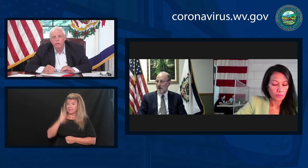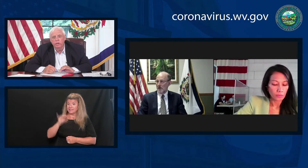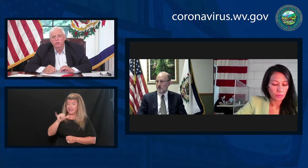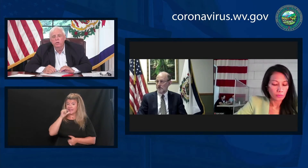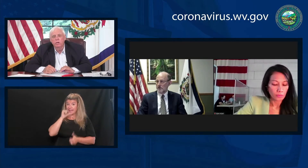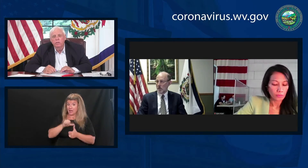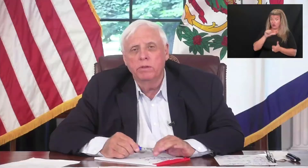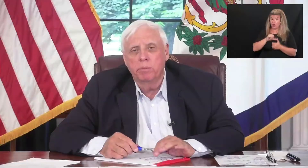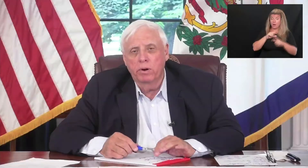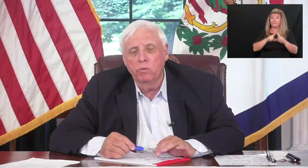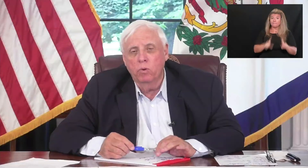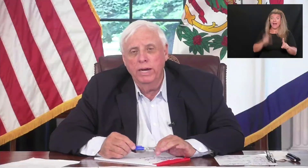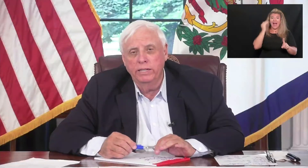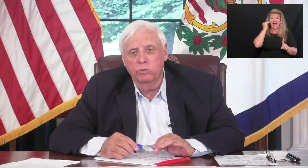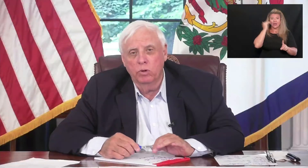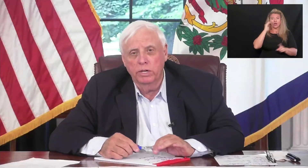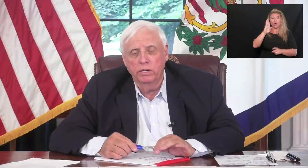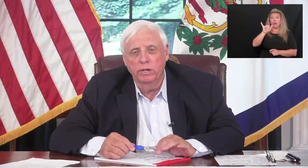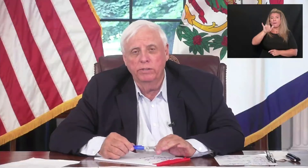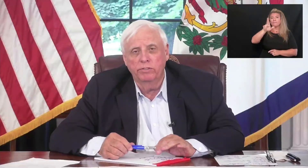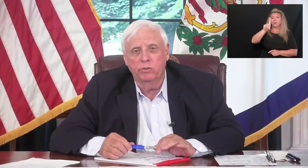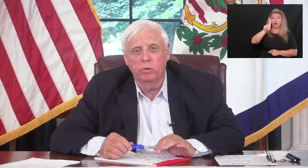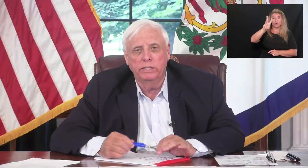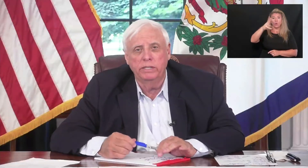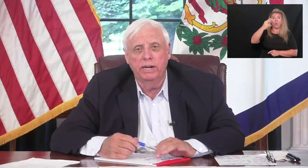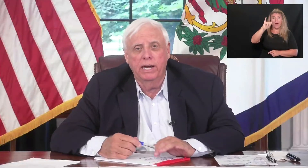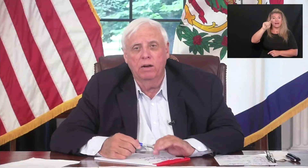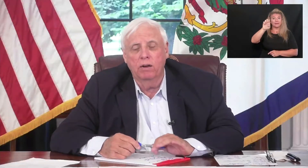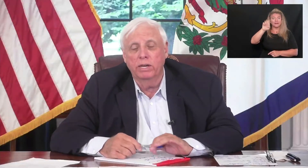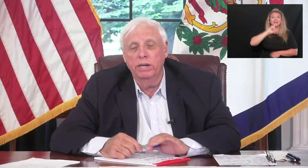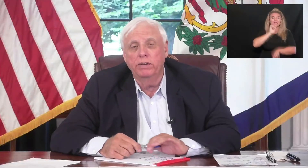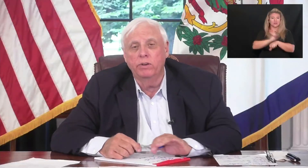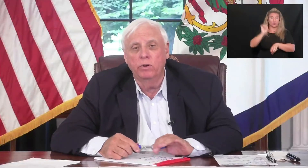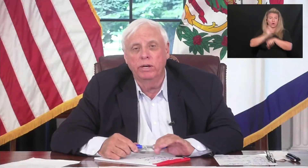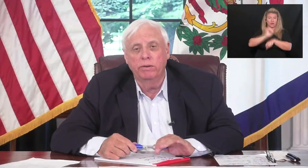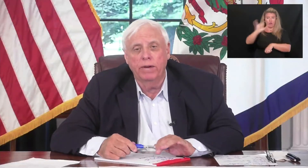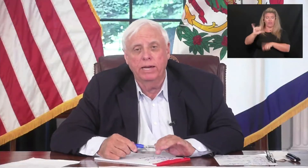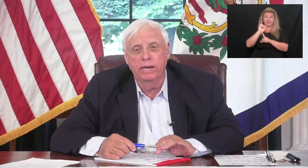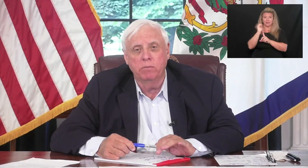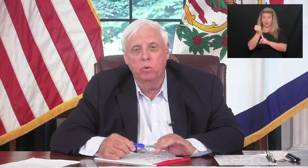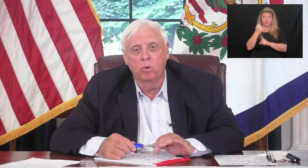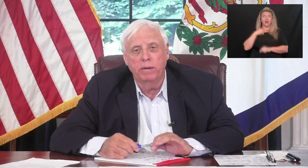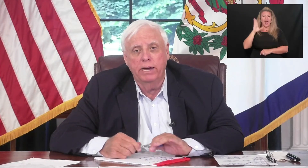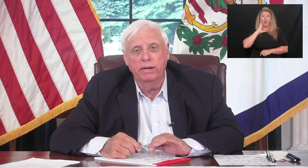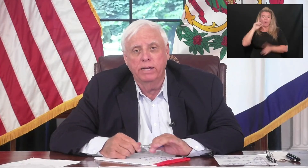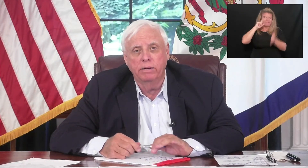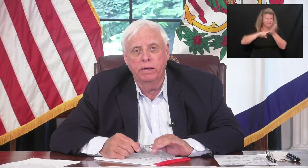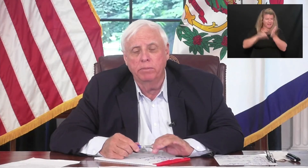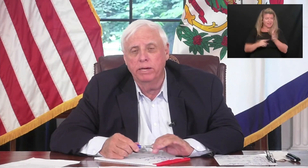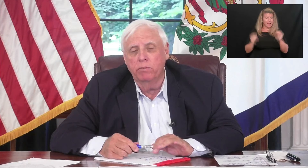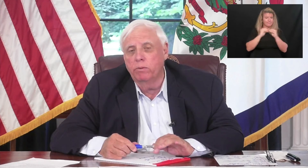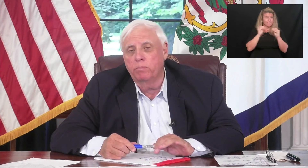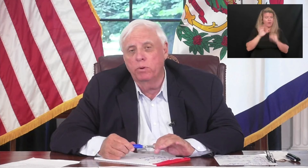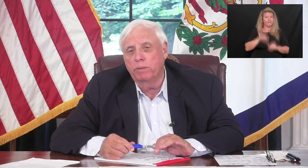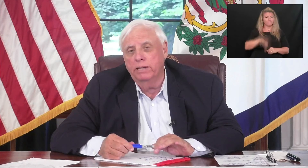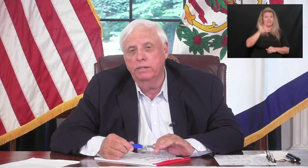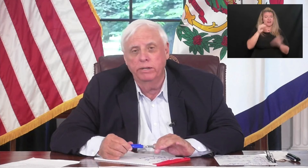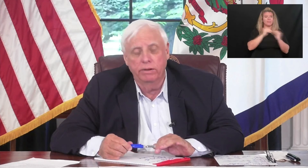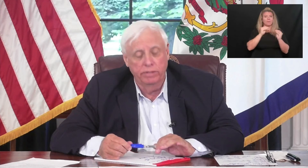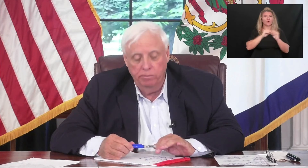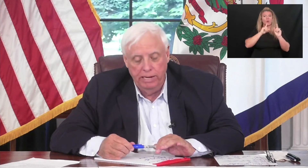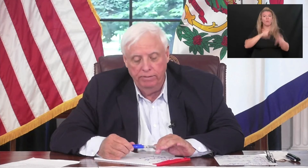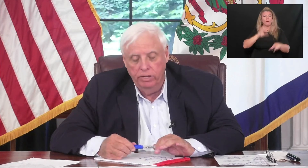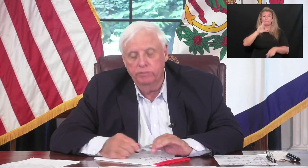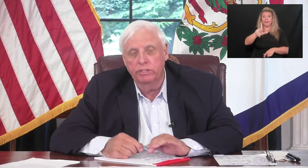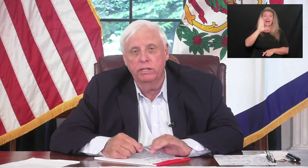do know that Bird White is working on this situation, and I'll get into it and find out more about it and be able to report back to you and